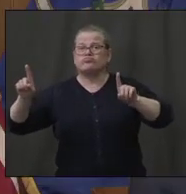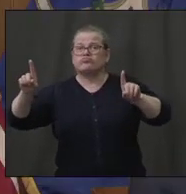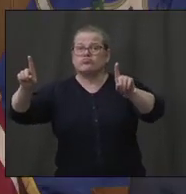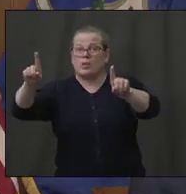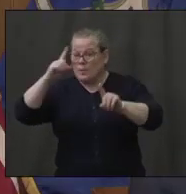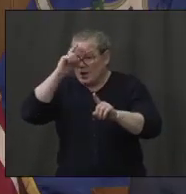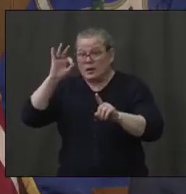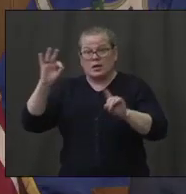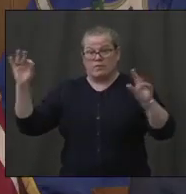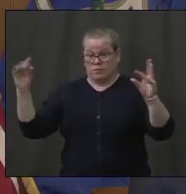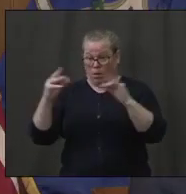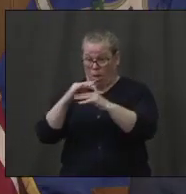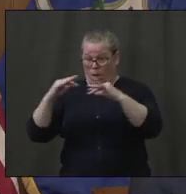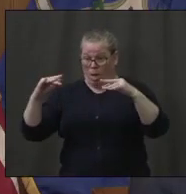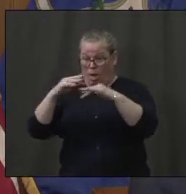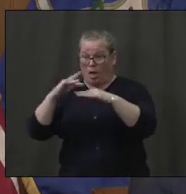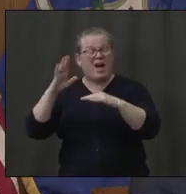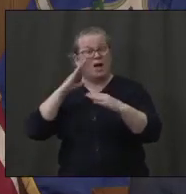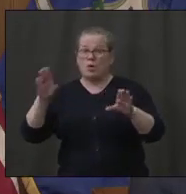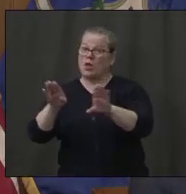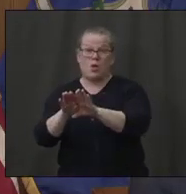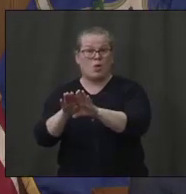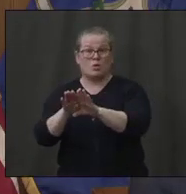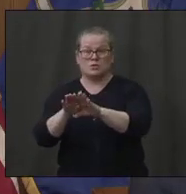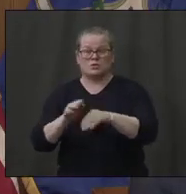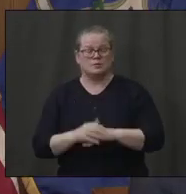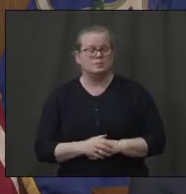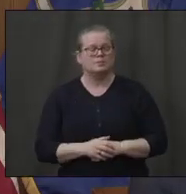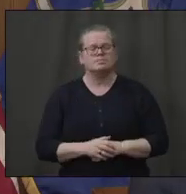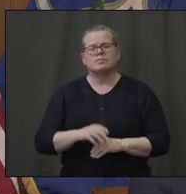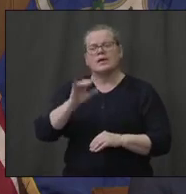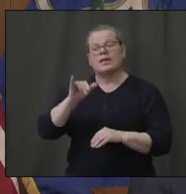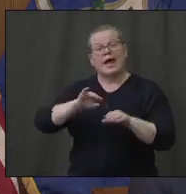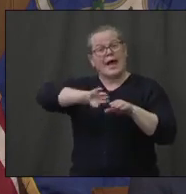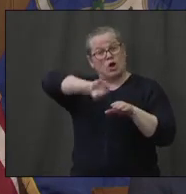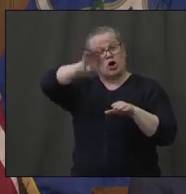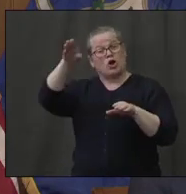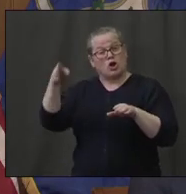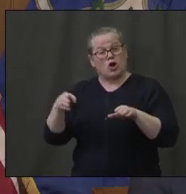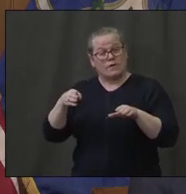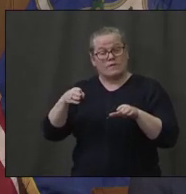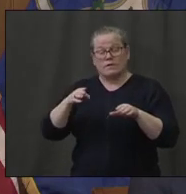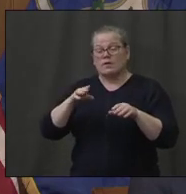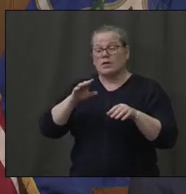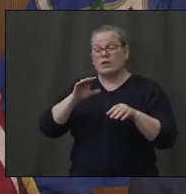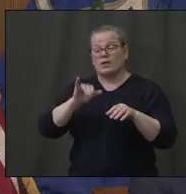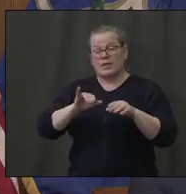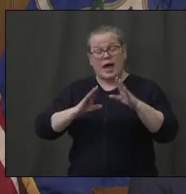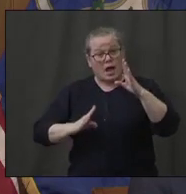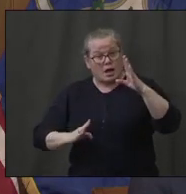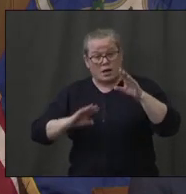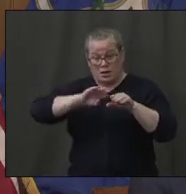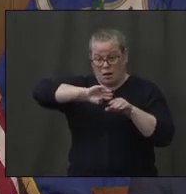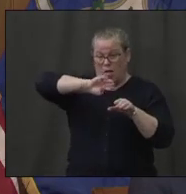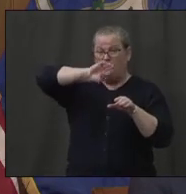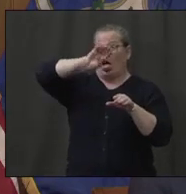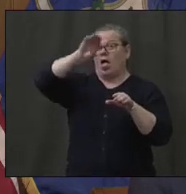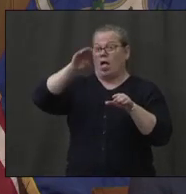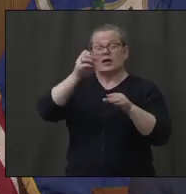That curve and that peak that the governor described of 12,000 COVID beds and 4,000 ventilators that could be